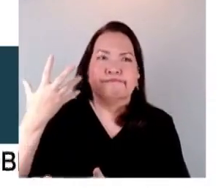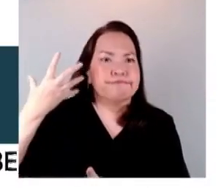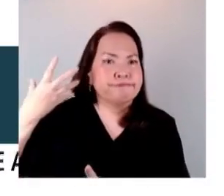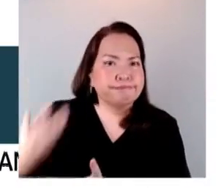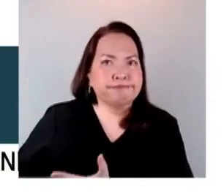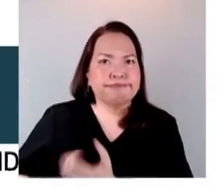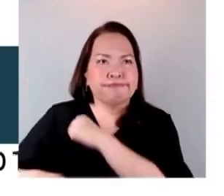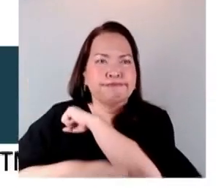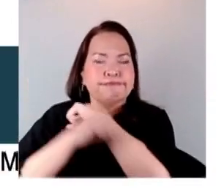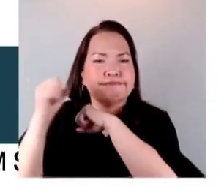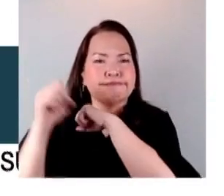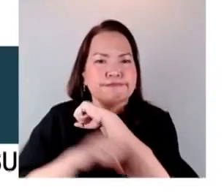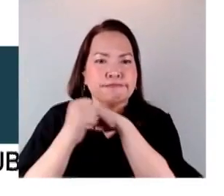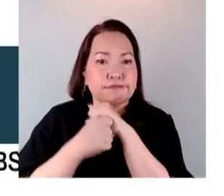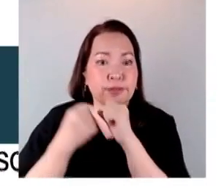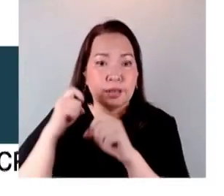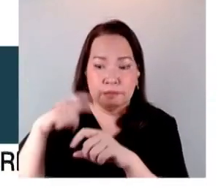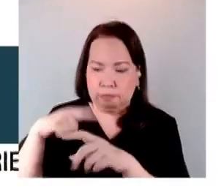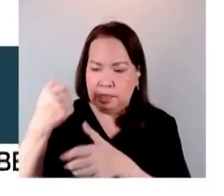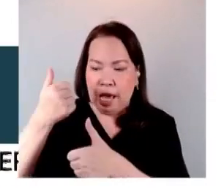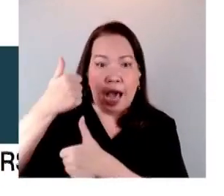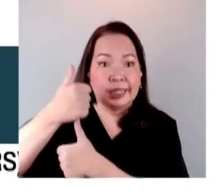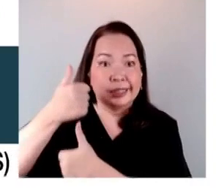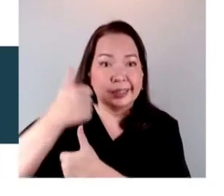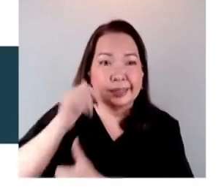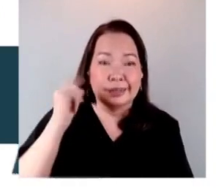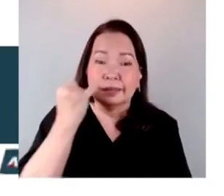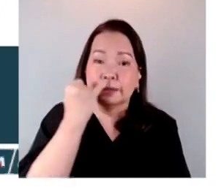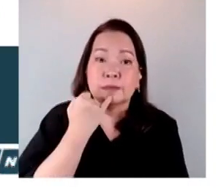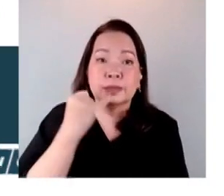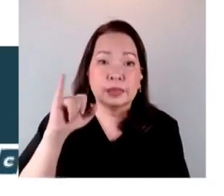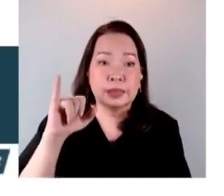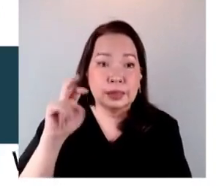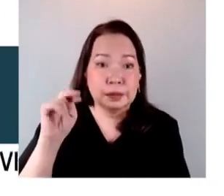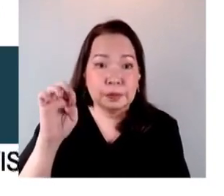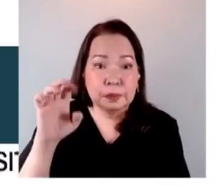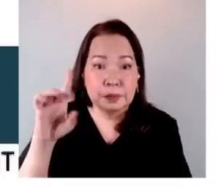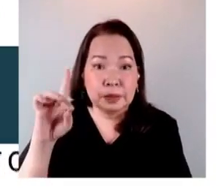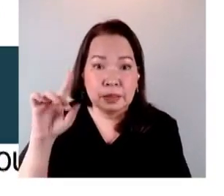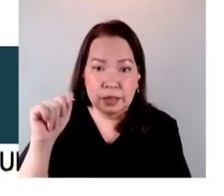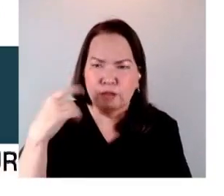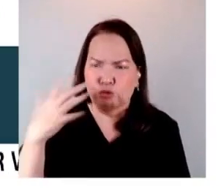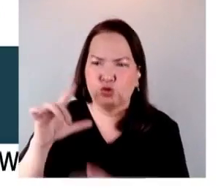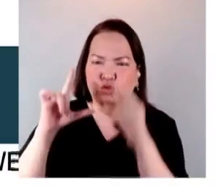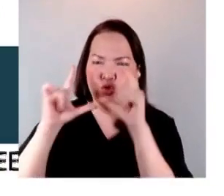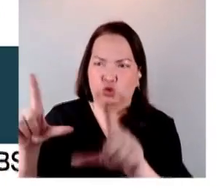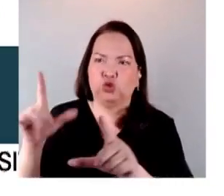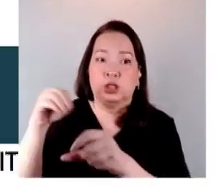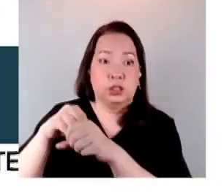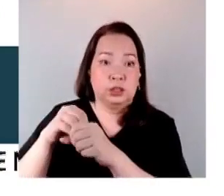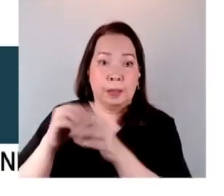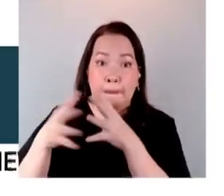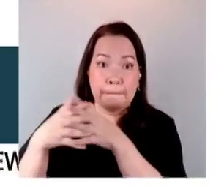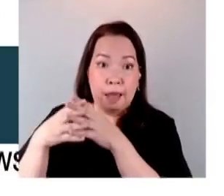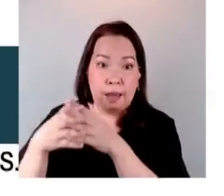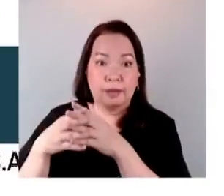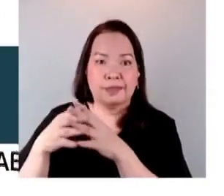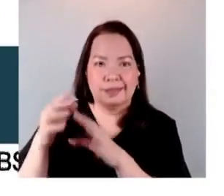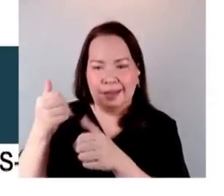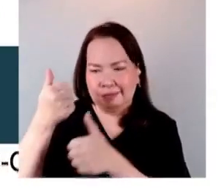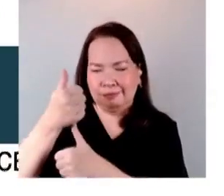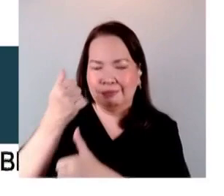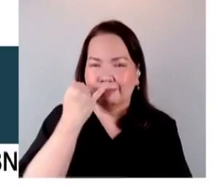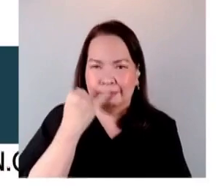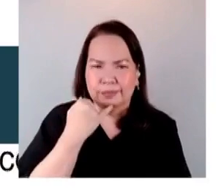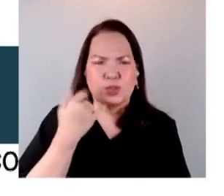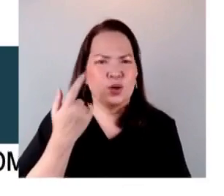the aide of Imelda Marcos named Vilma Bautista, who was already convicted of tax fraud in the United States. There are several cases still